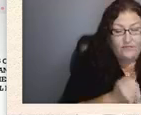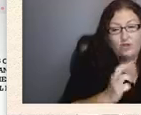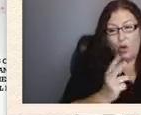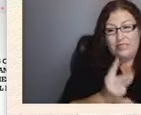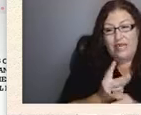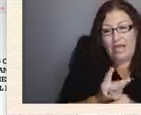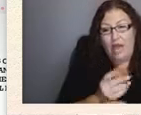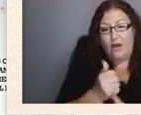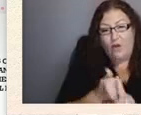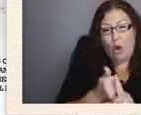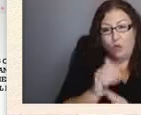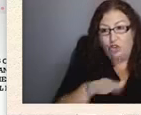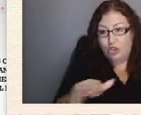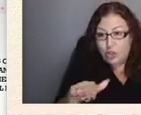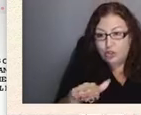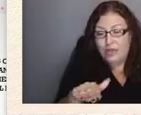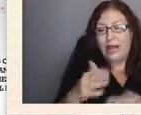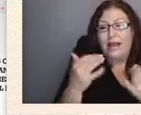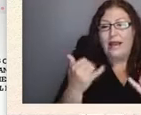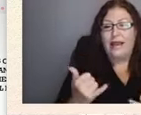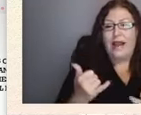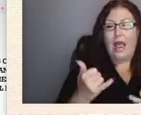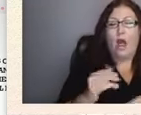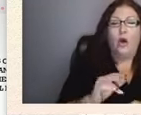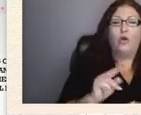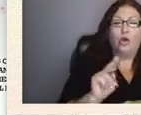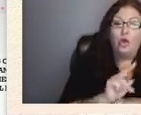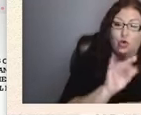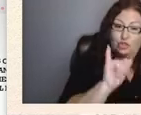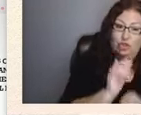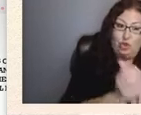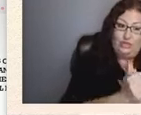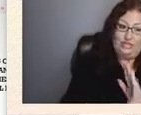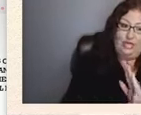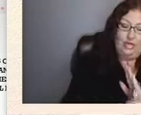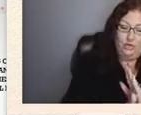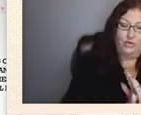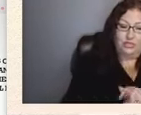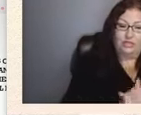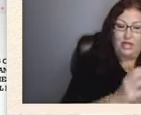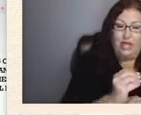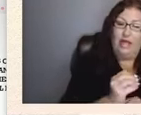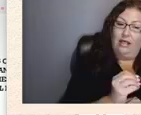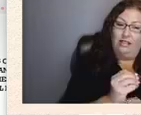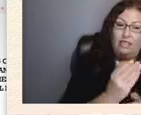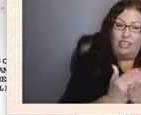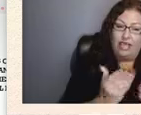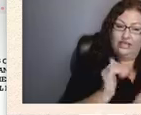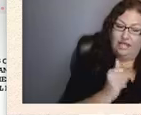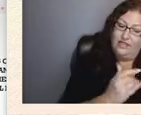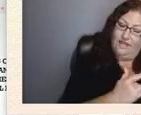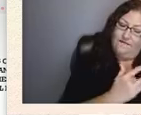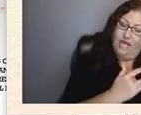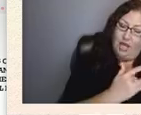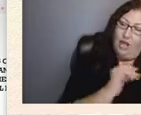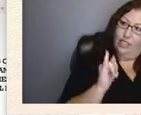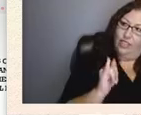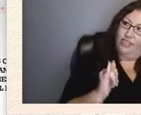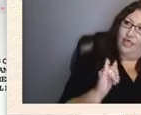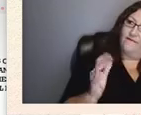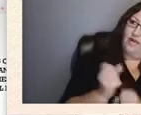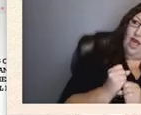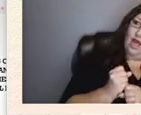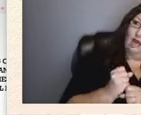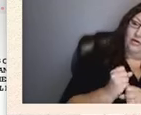now using those skills and the traits that they feel they have inherently within themselves